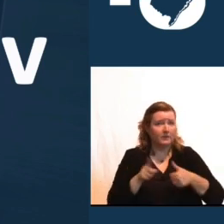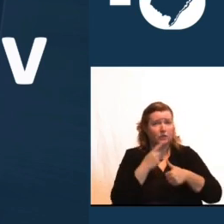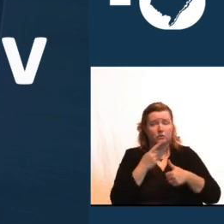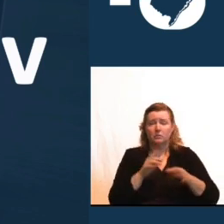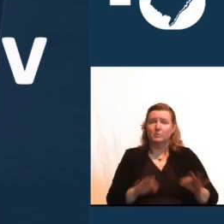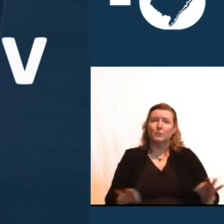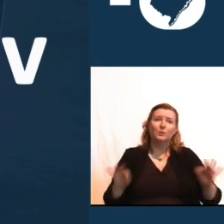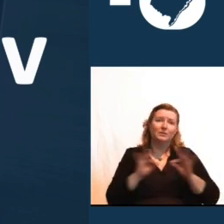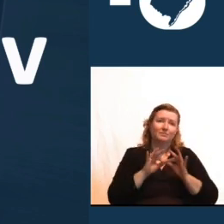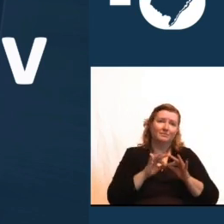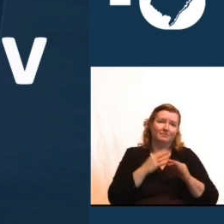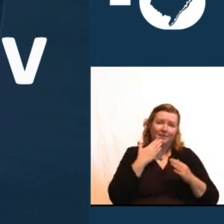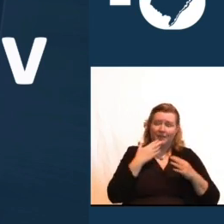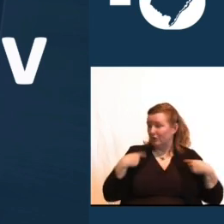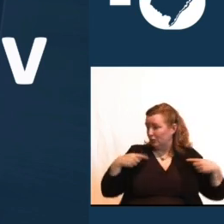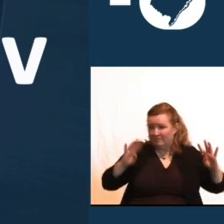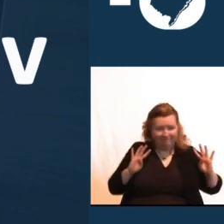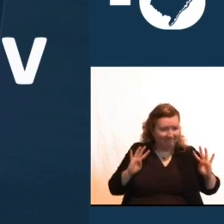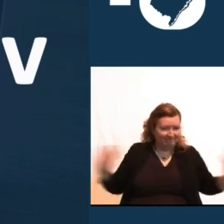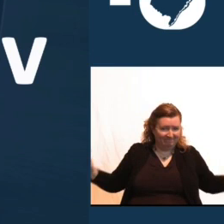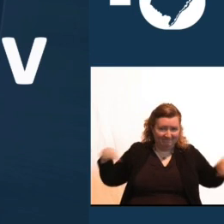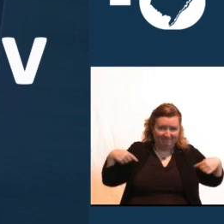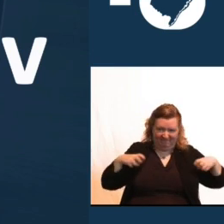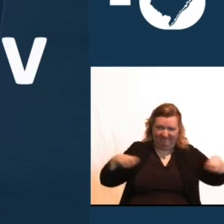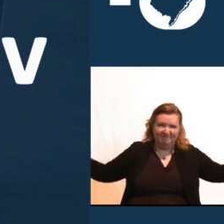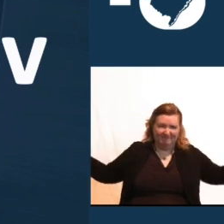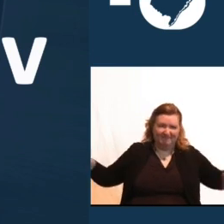with me for nearly every single one of these briefings.